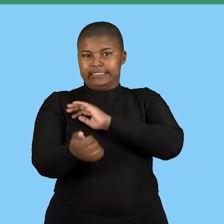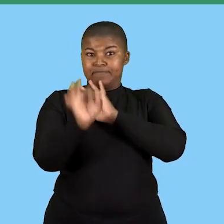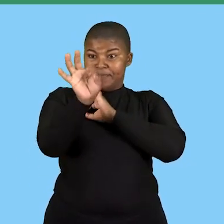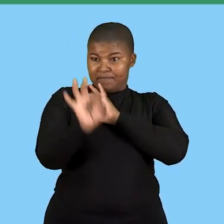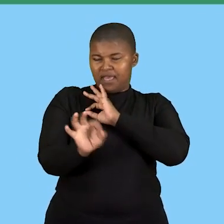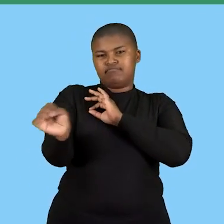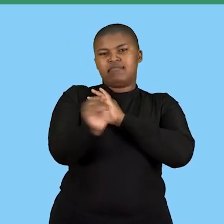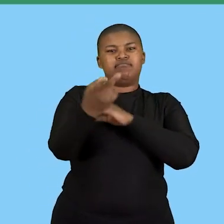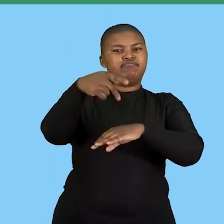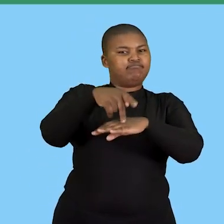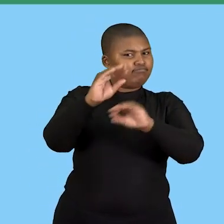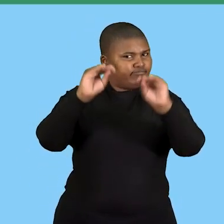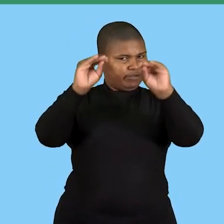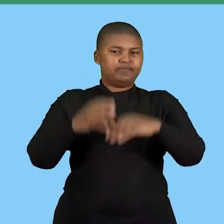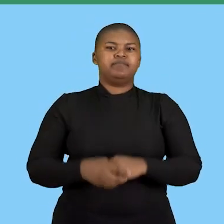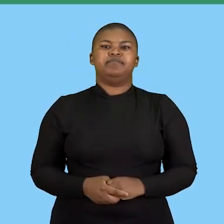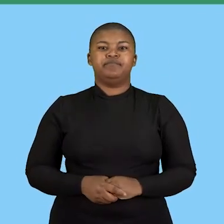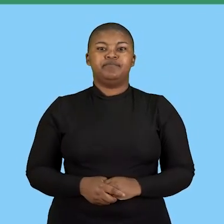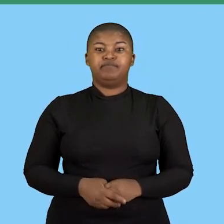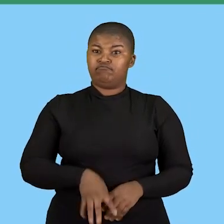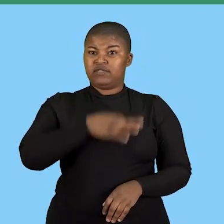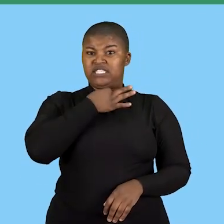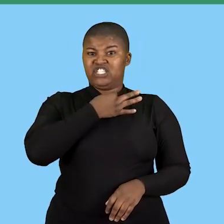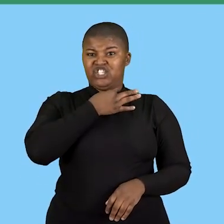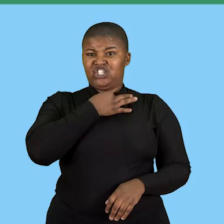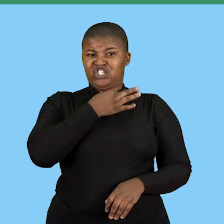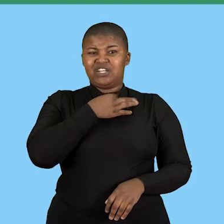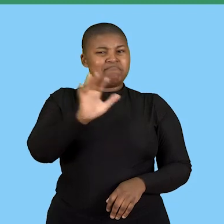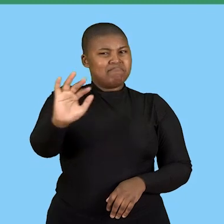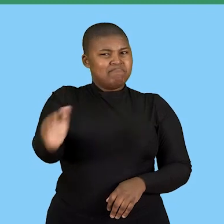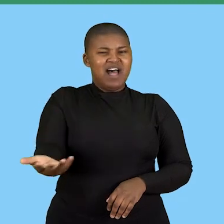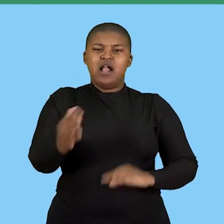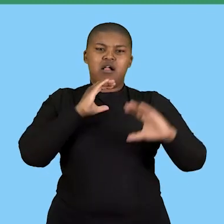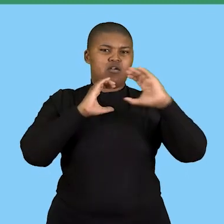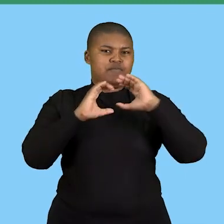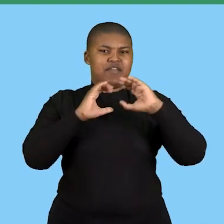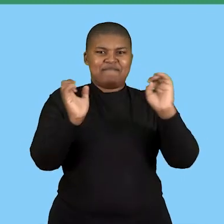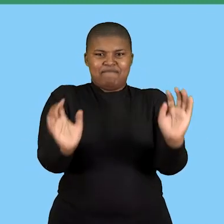a specific set of skills. English is the only